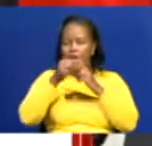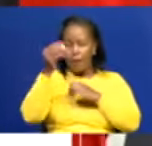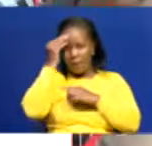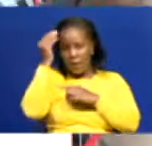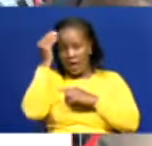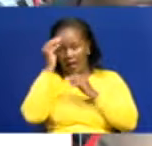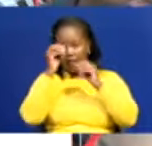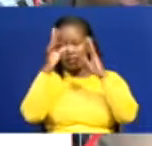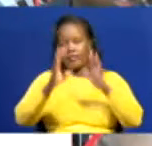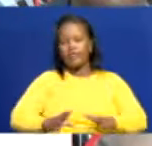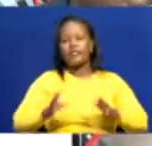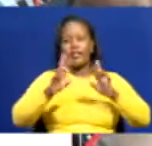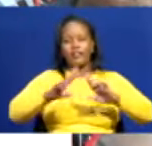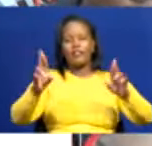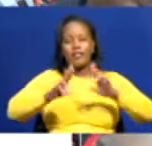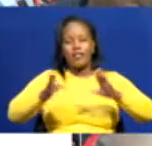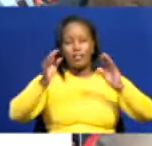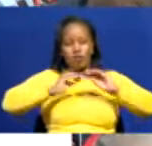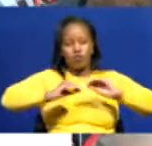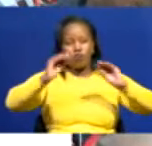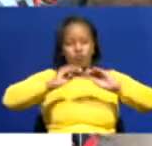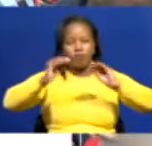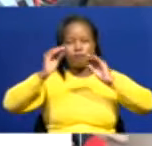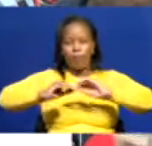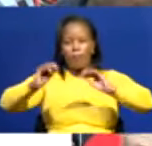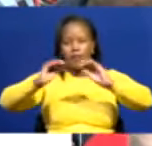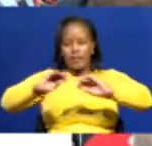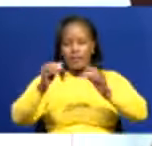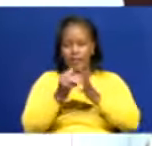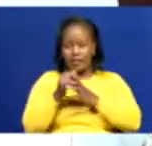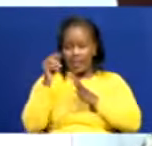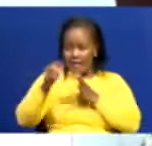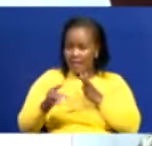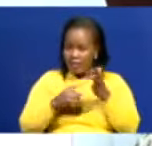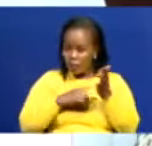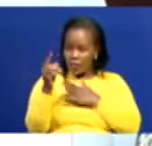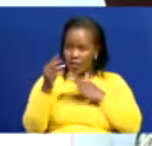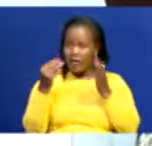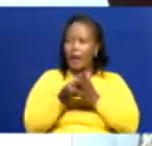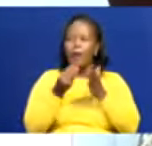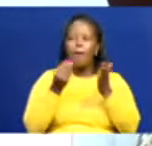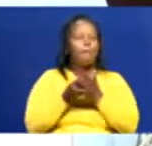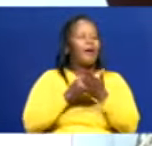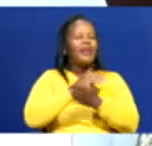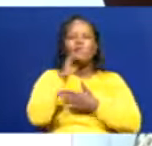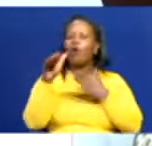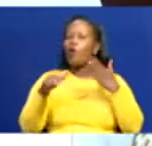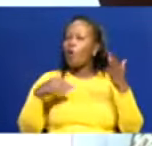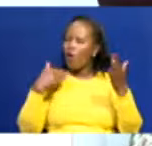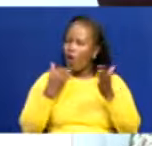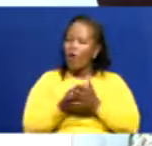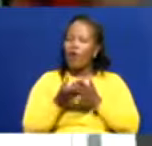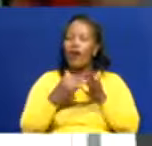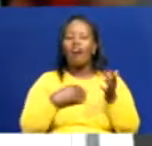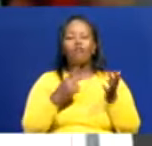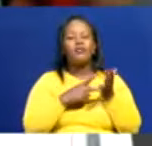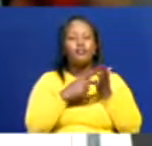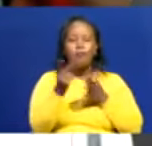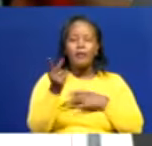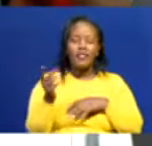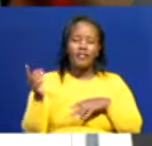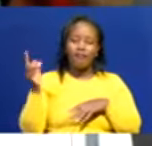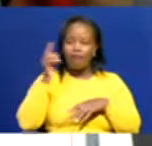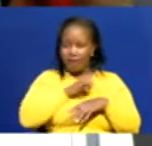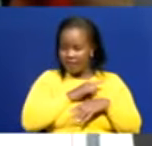them. This week, I have paid all the money. Sio kama tunaelewana. There is no single